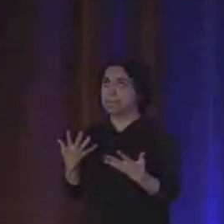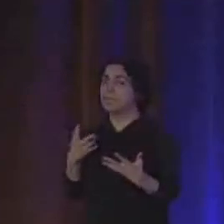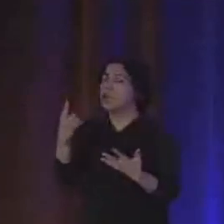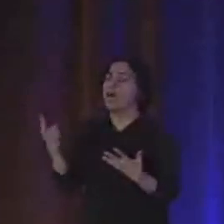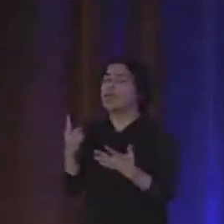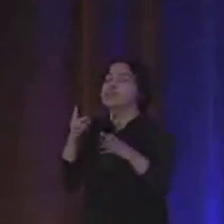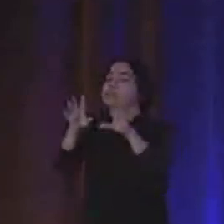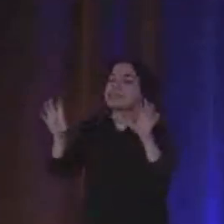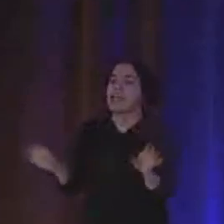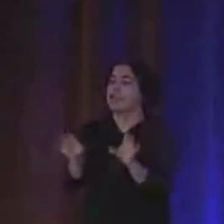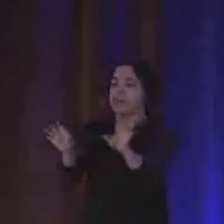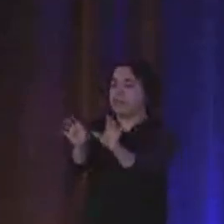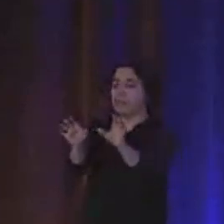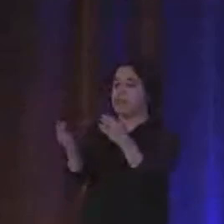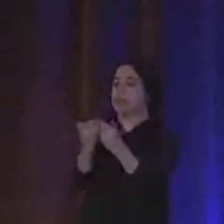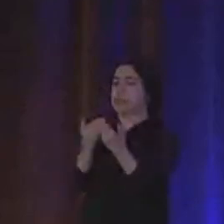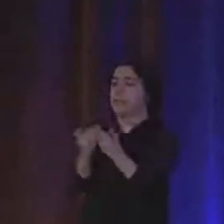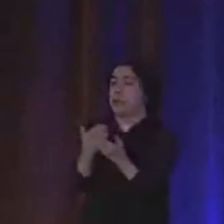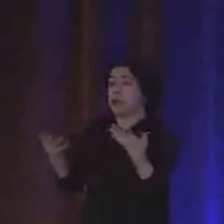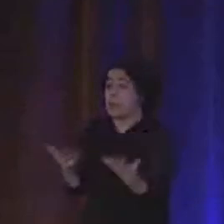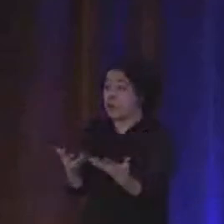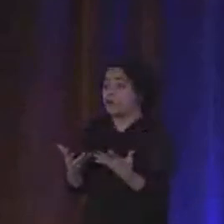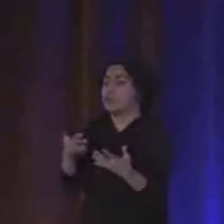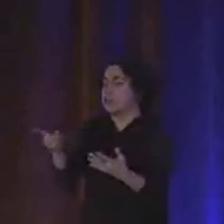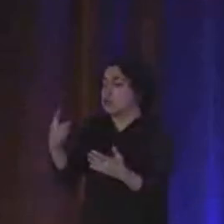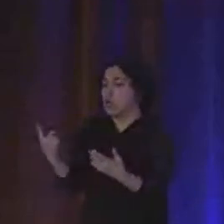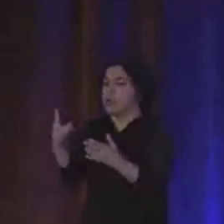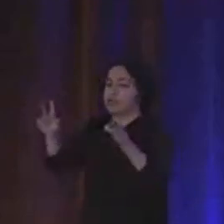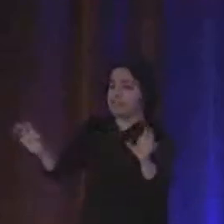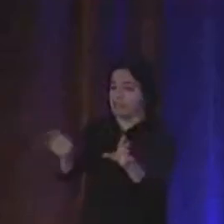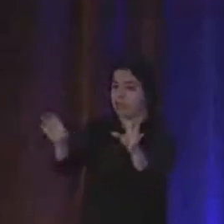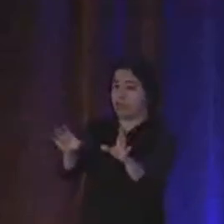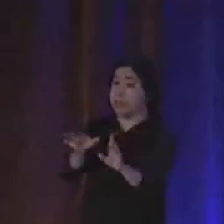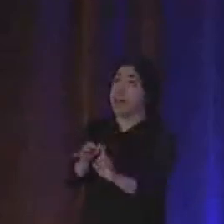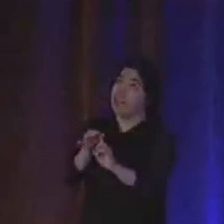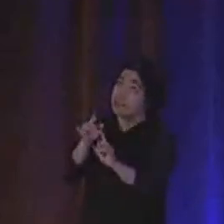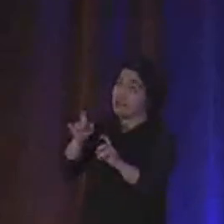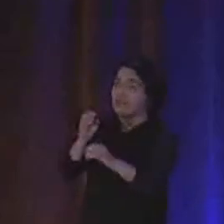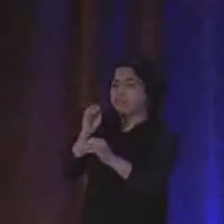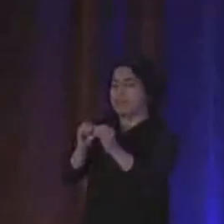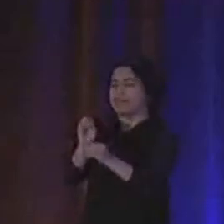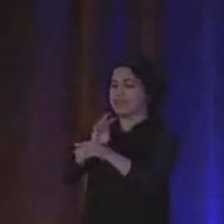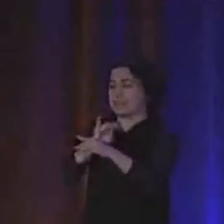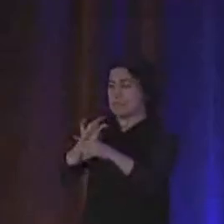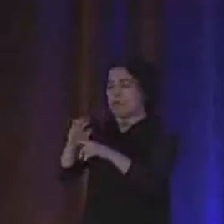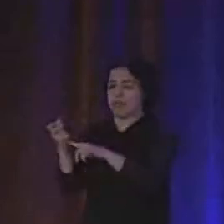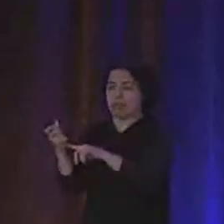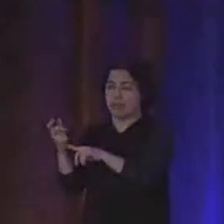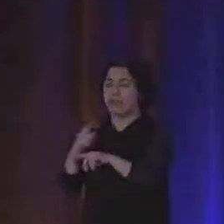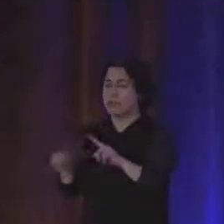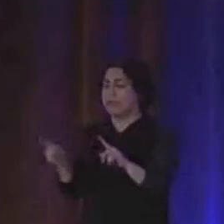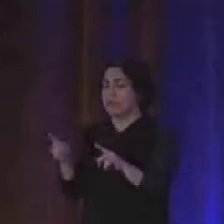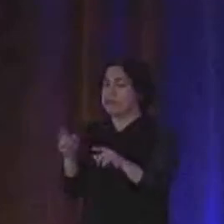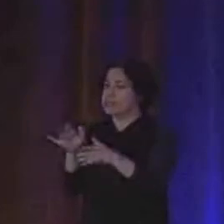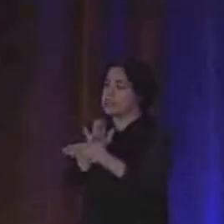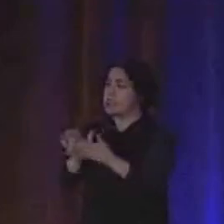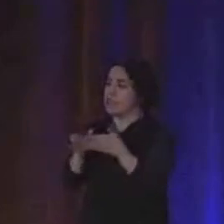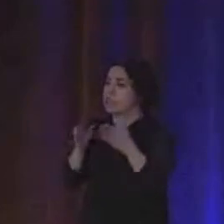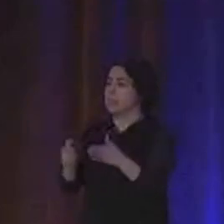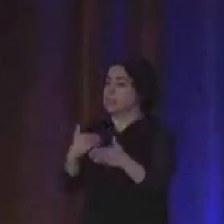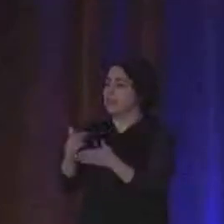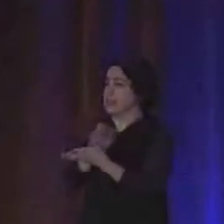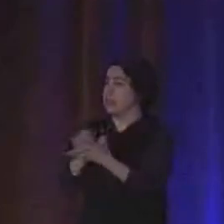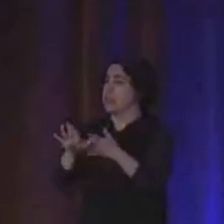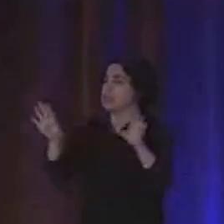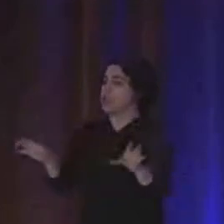decorative. No matter what, they've always made it decorative unless they have to fix the bug. But so it's a nice way to have a nice